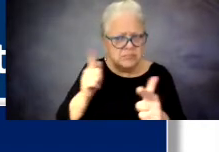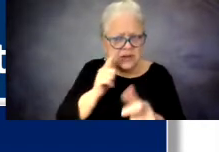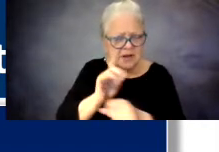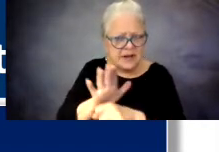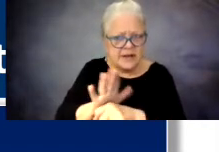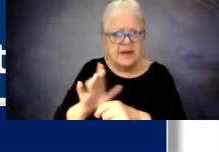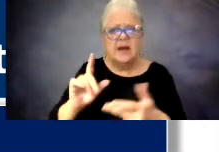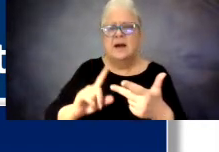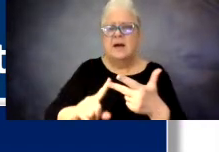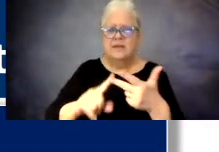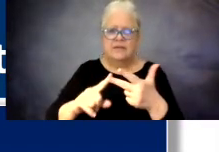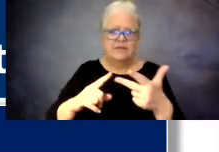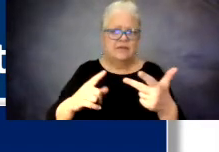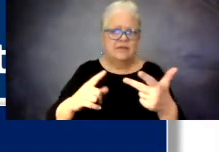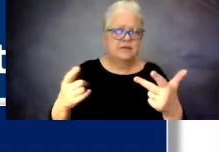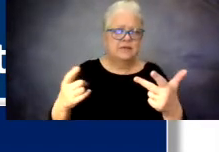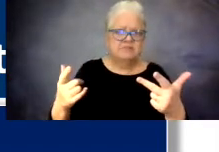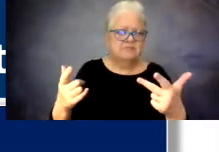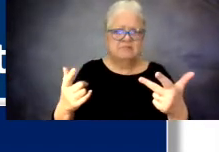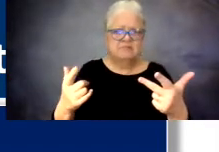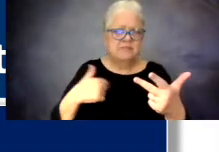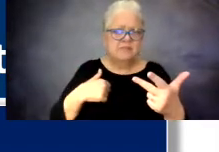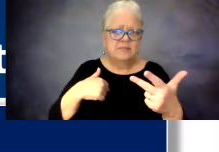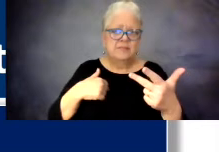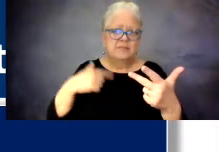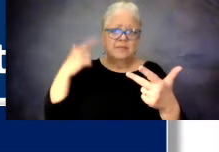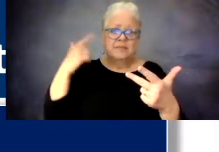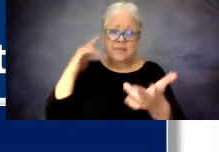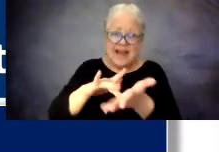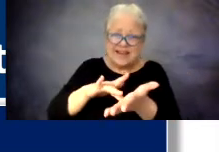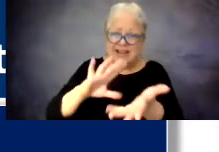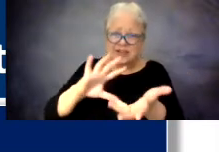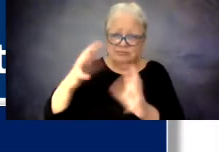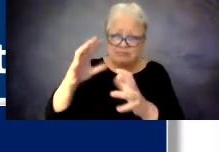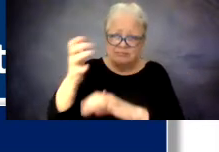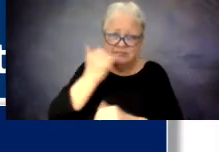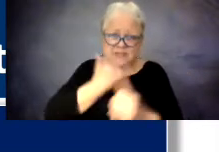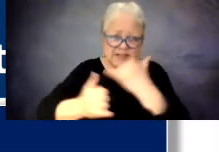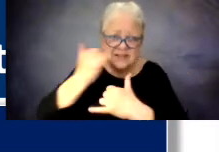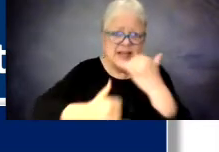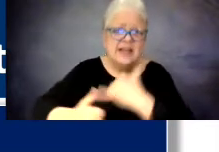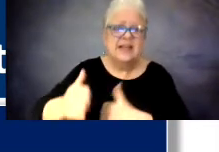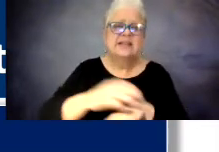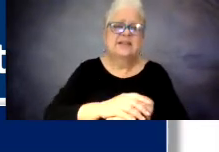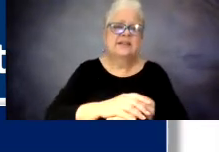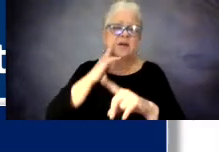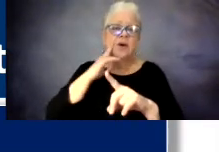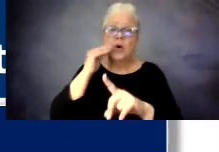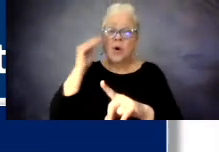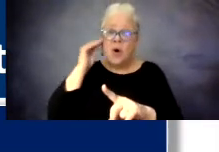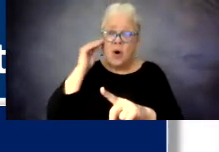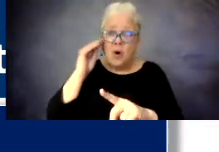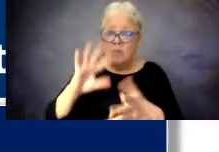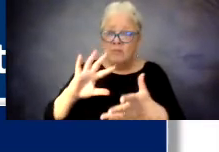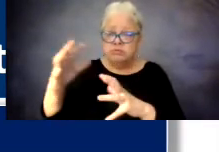mismanagement, failure to go to medical appointments, the home conditions, whether it be clutter or